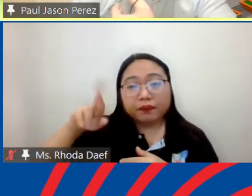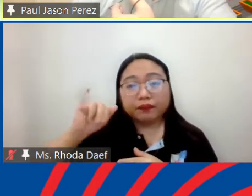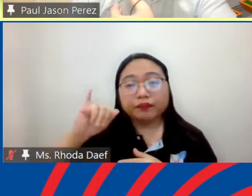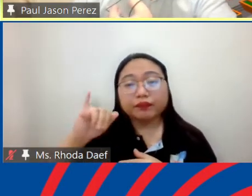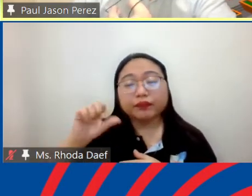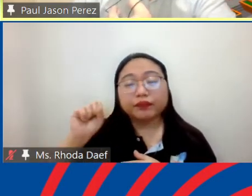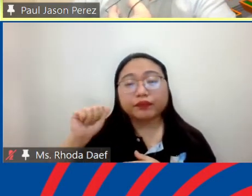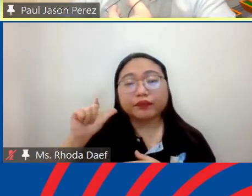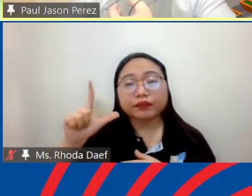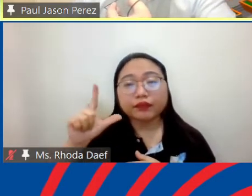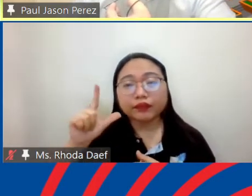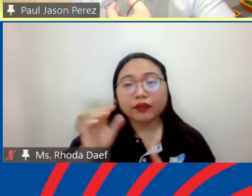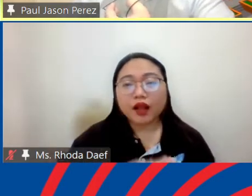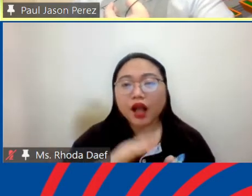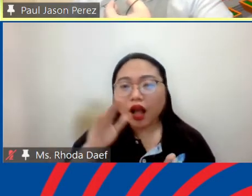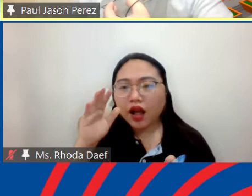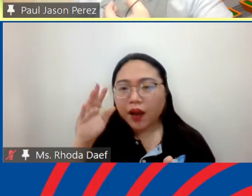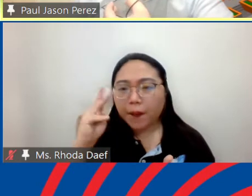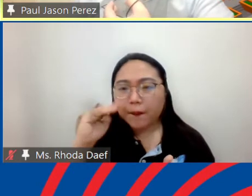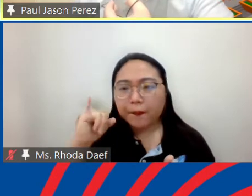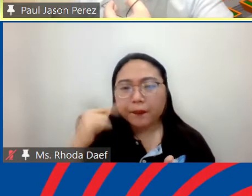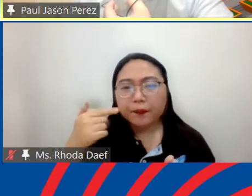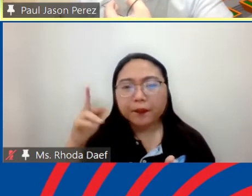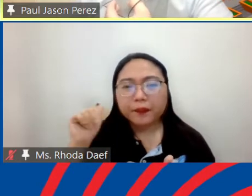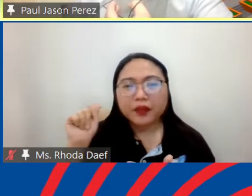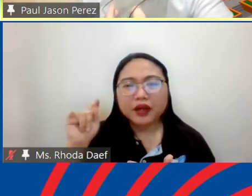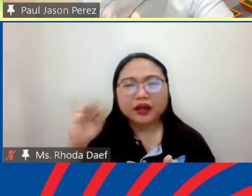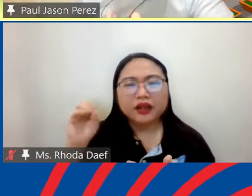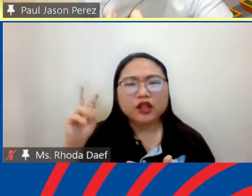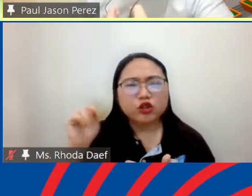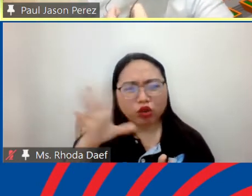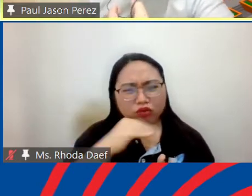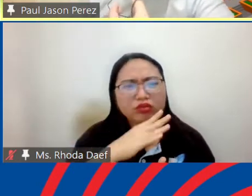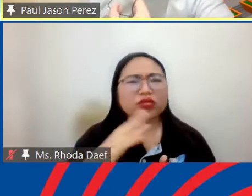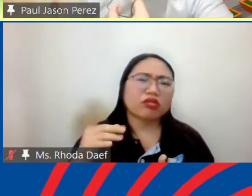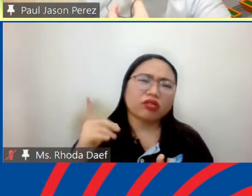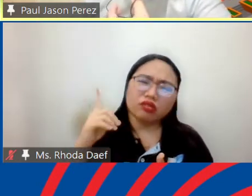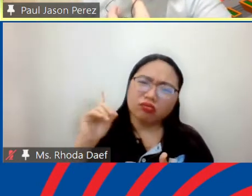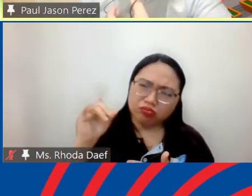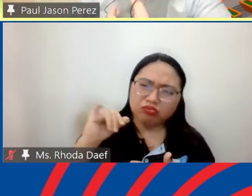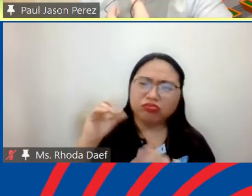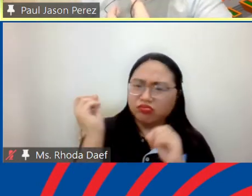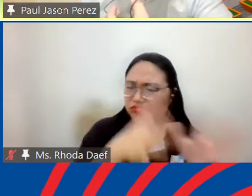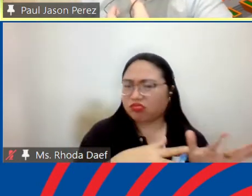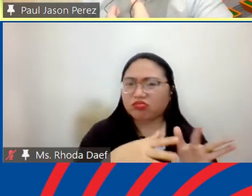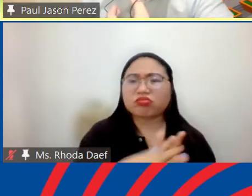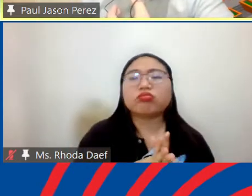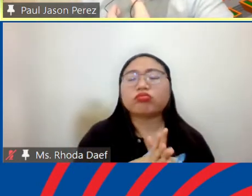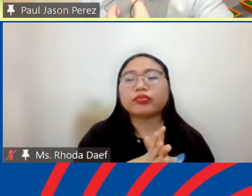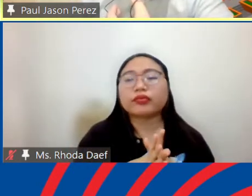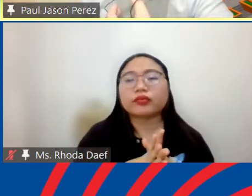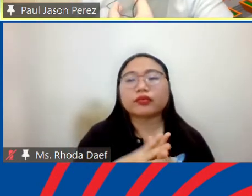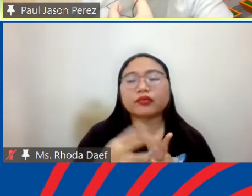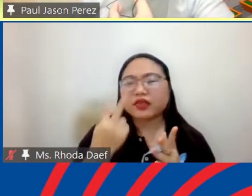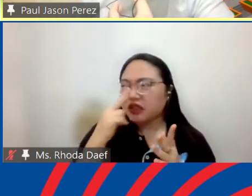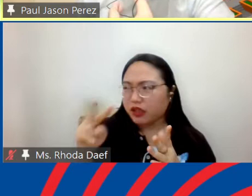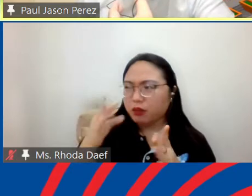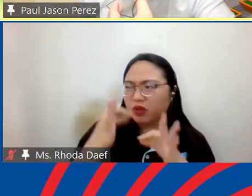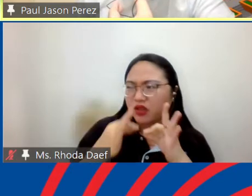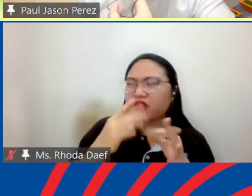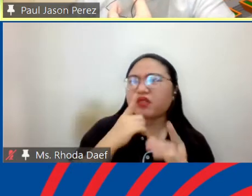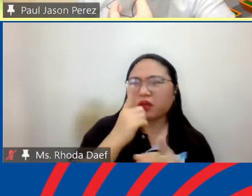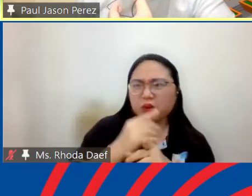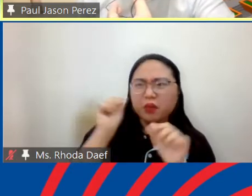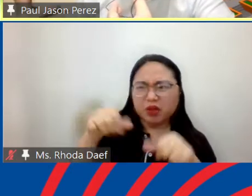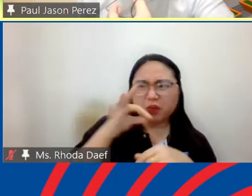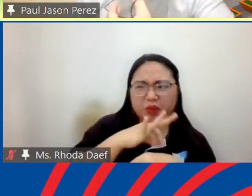migration, and dispose. Sometimes you reappraise to reevaluate if this data is still beneficial, or